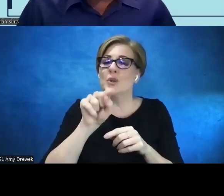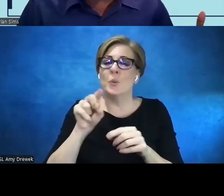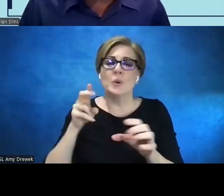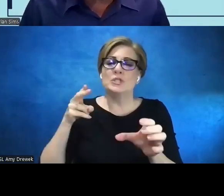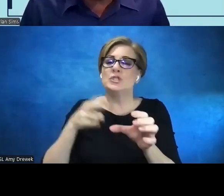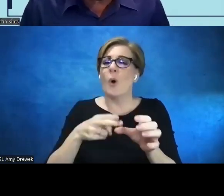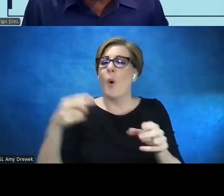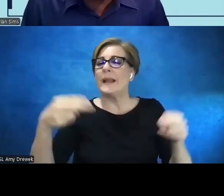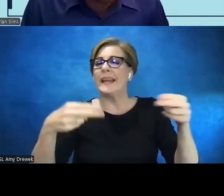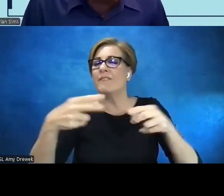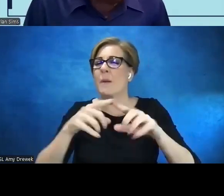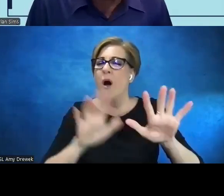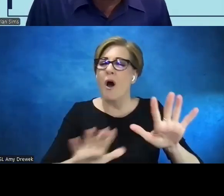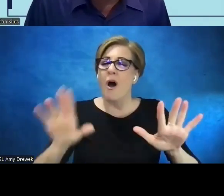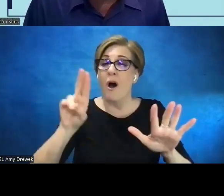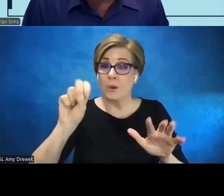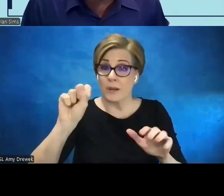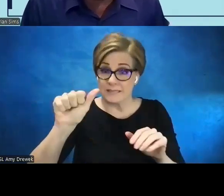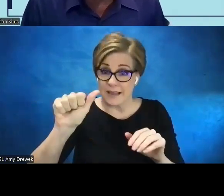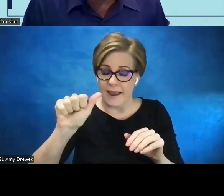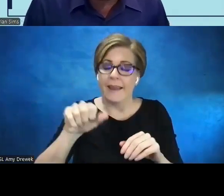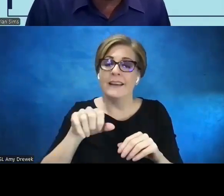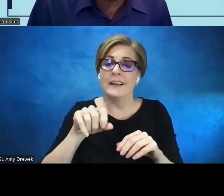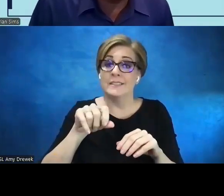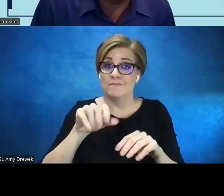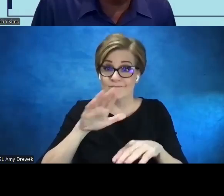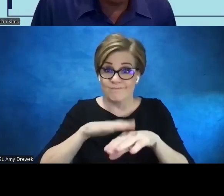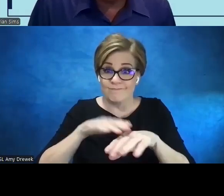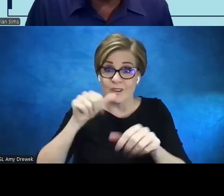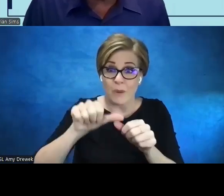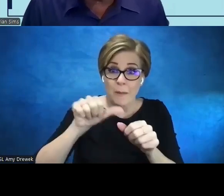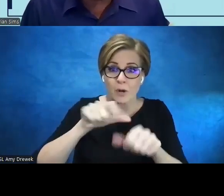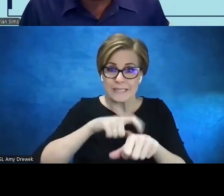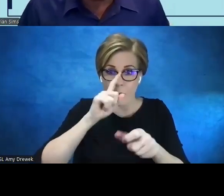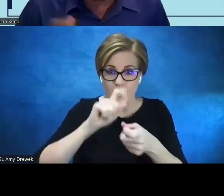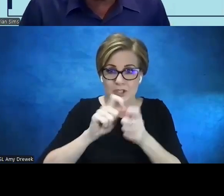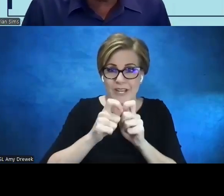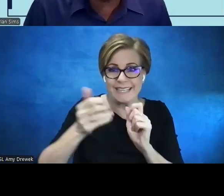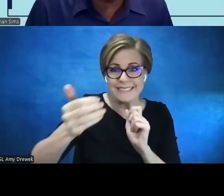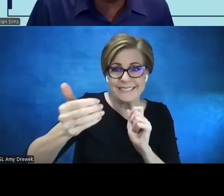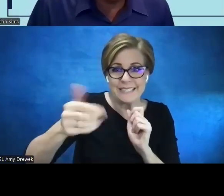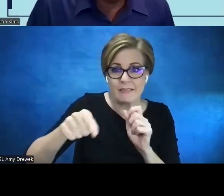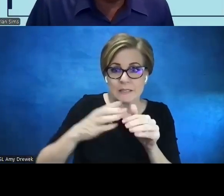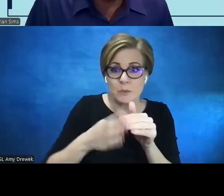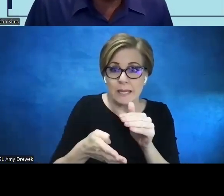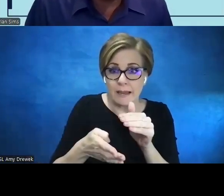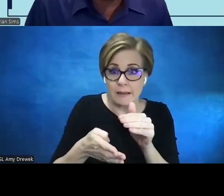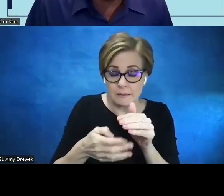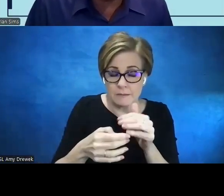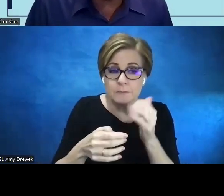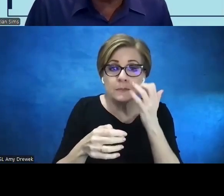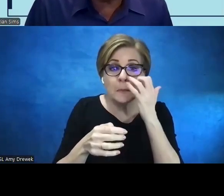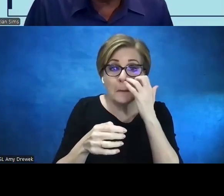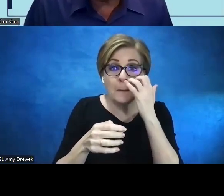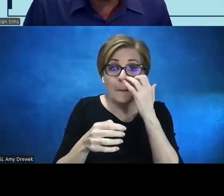country, just a reminder that we are going through a time change, and this is going to occur this weekend. So just